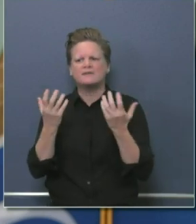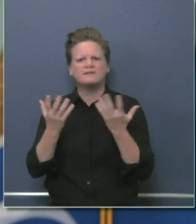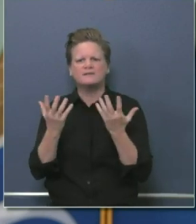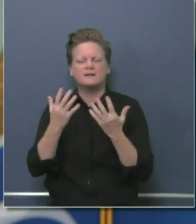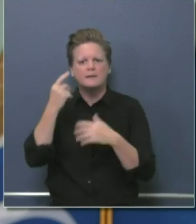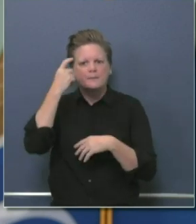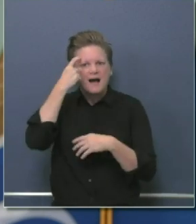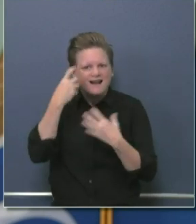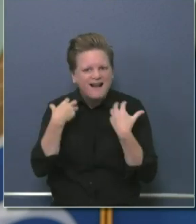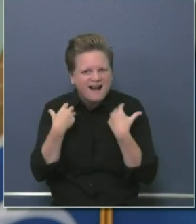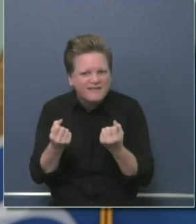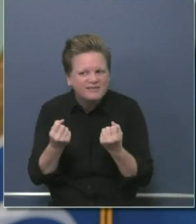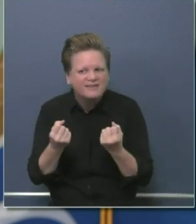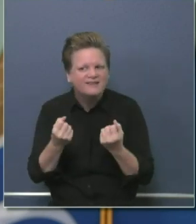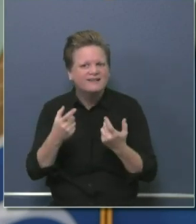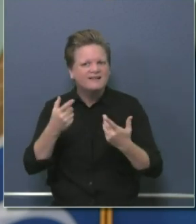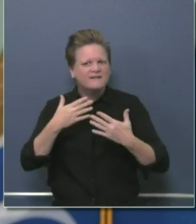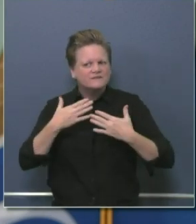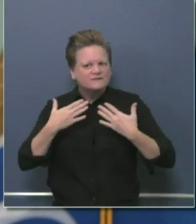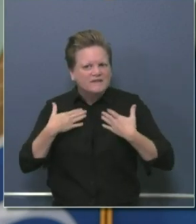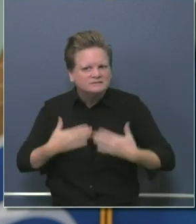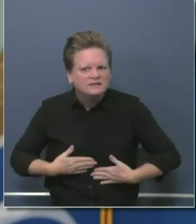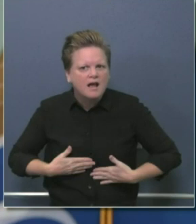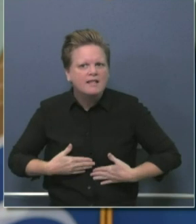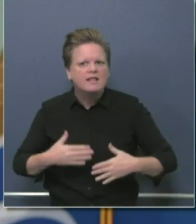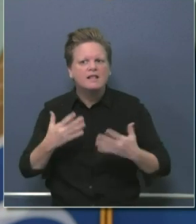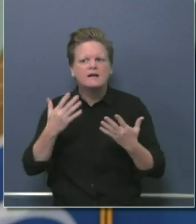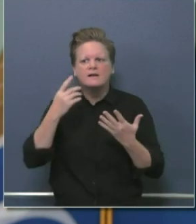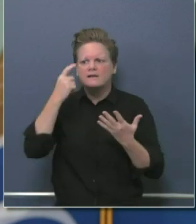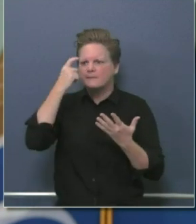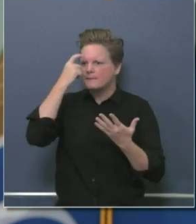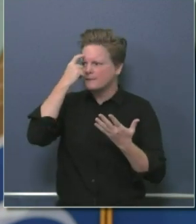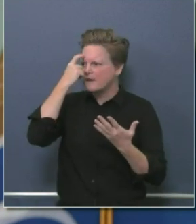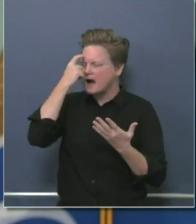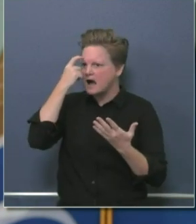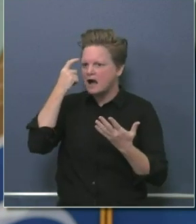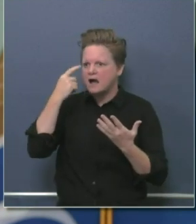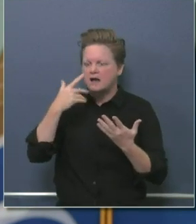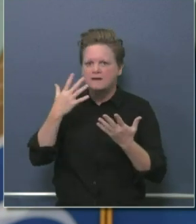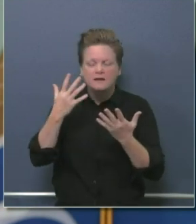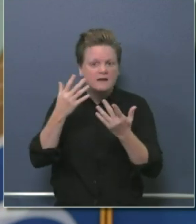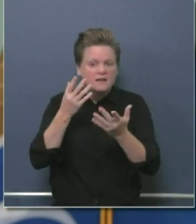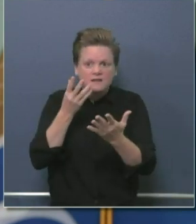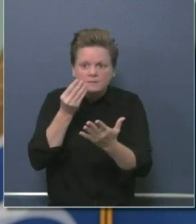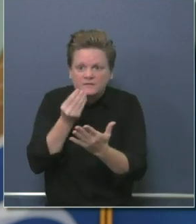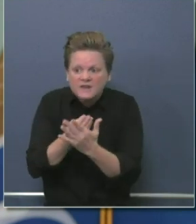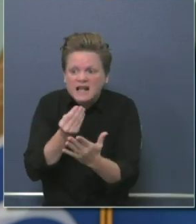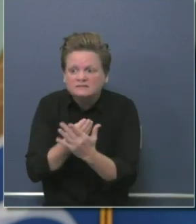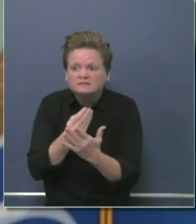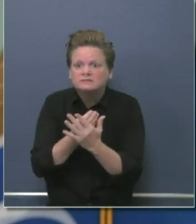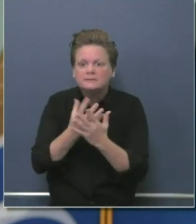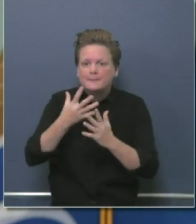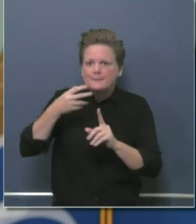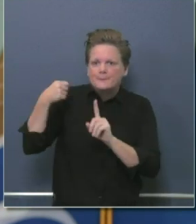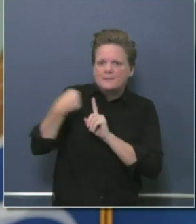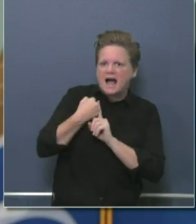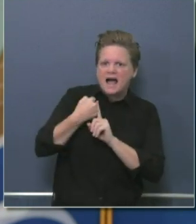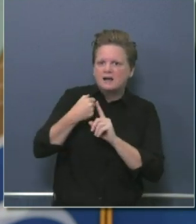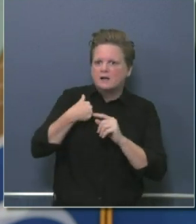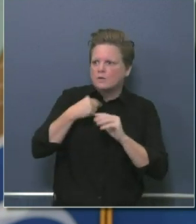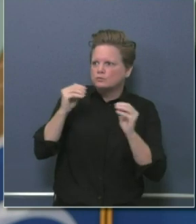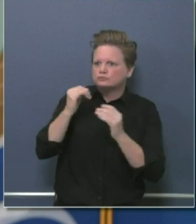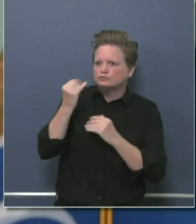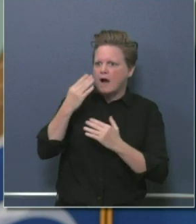have to be considerate of the socioeconomics and the complete disparities that continue to